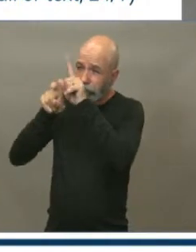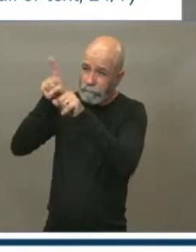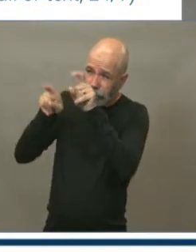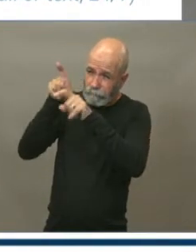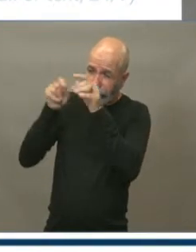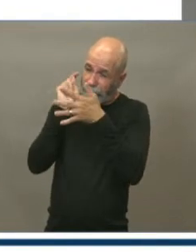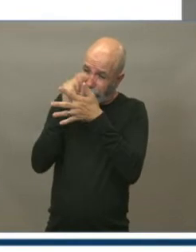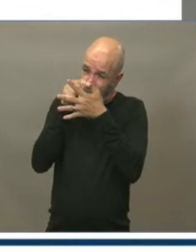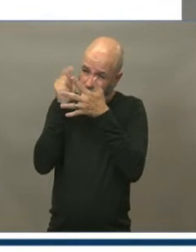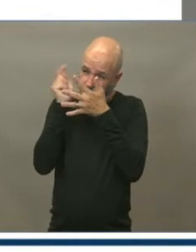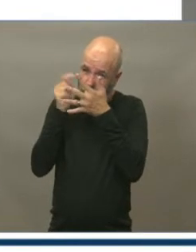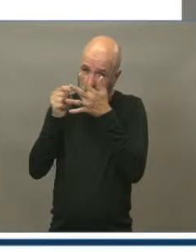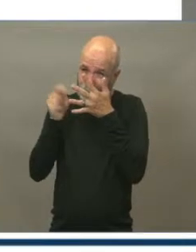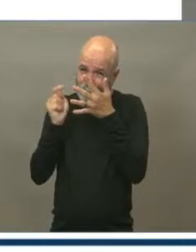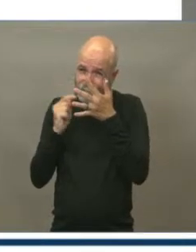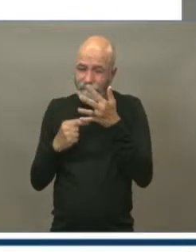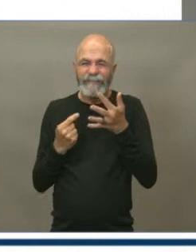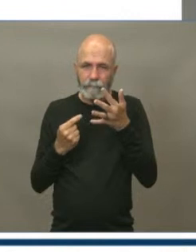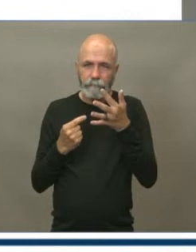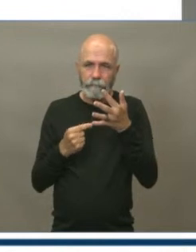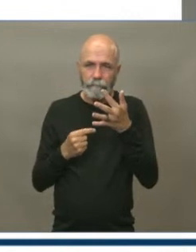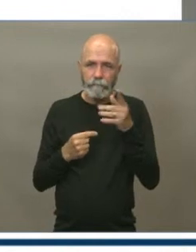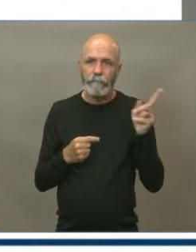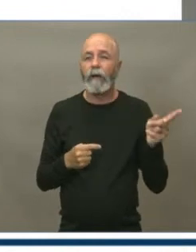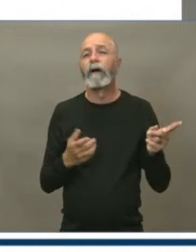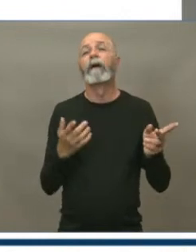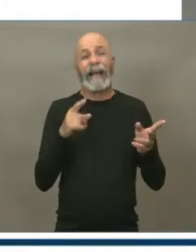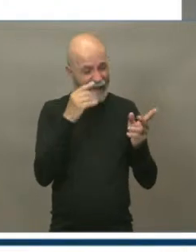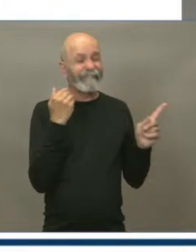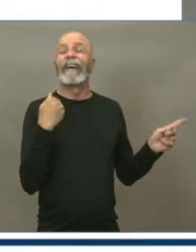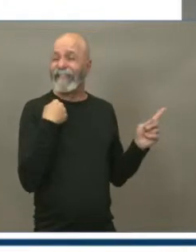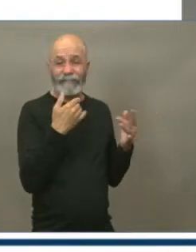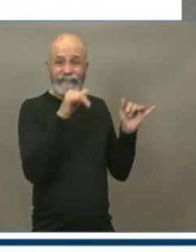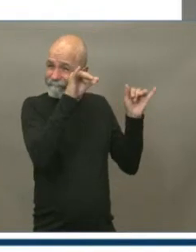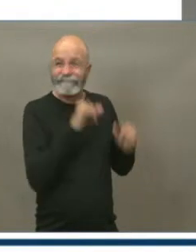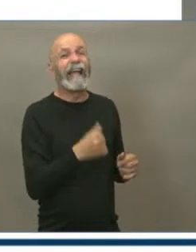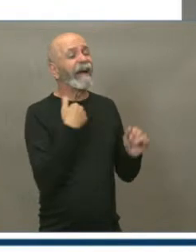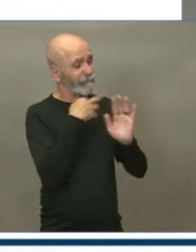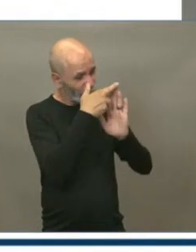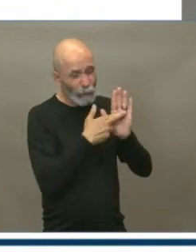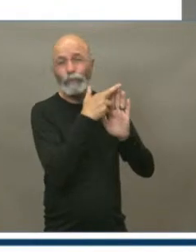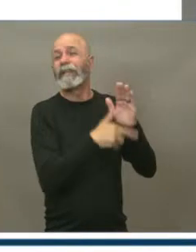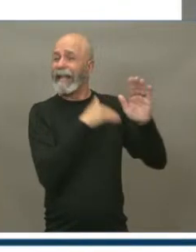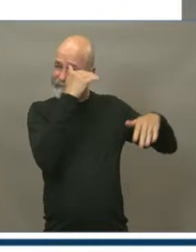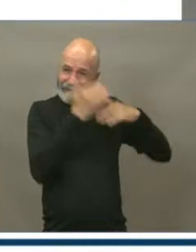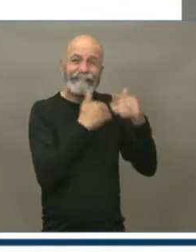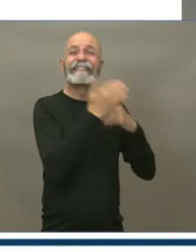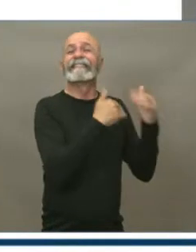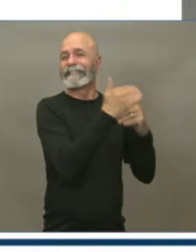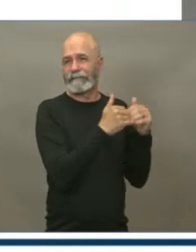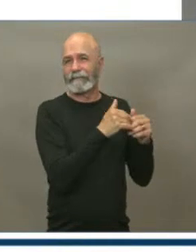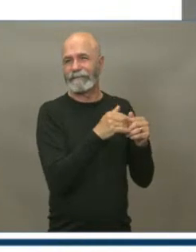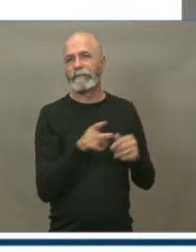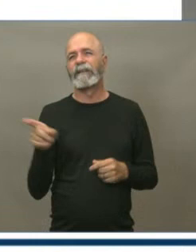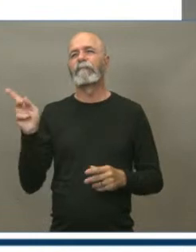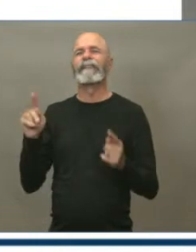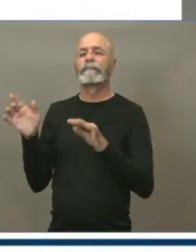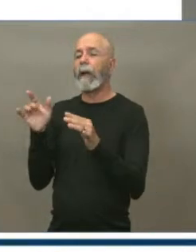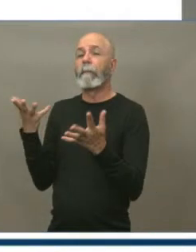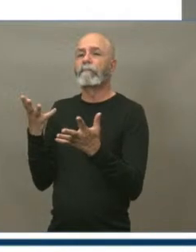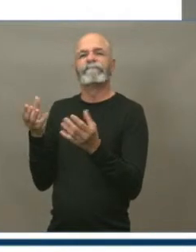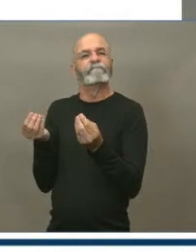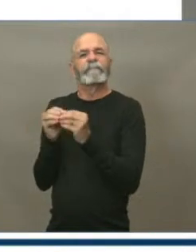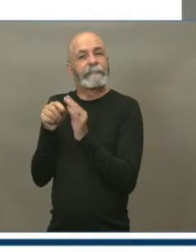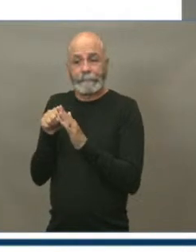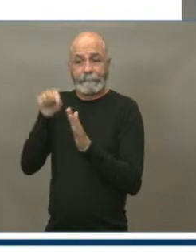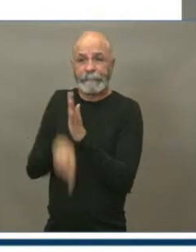in the workplaces. There's good protocols, but maybe the protocols haven't been followed very tightly. So we continue to